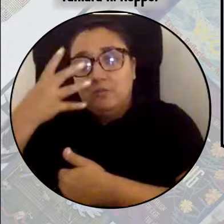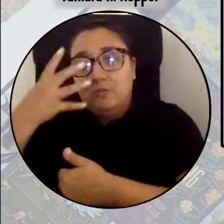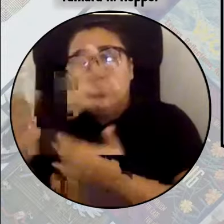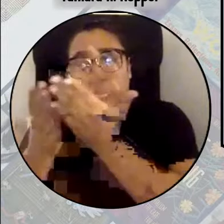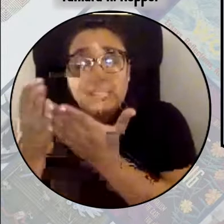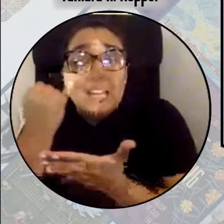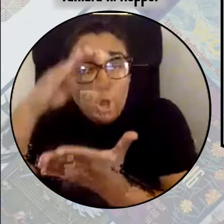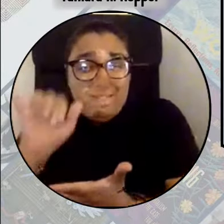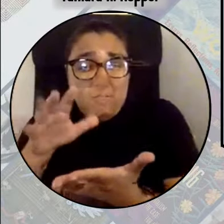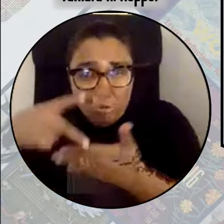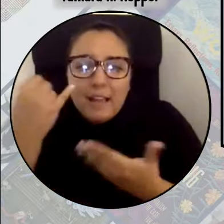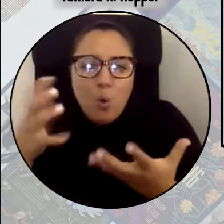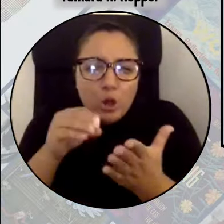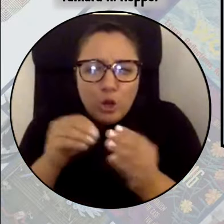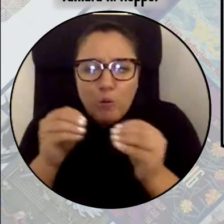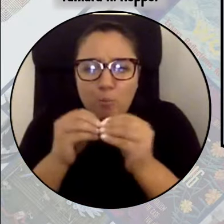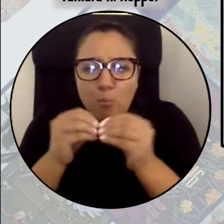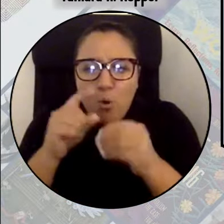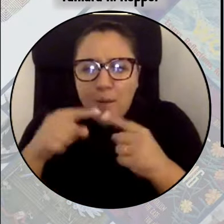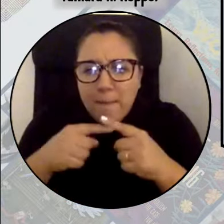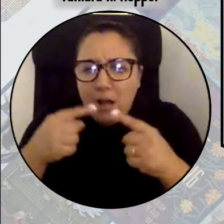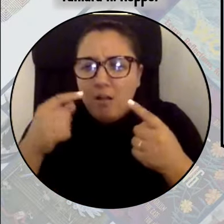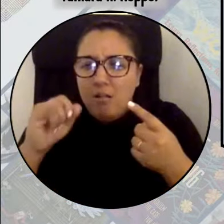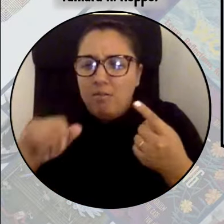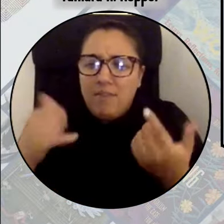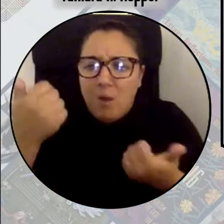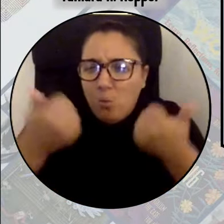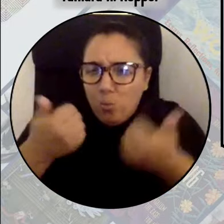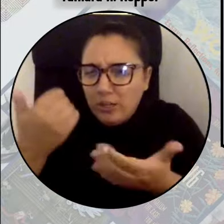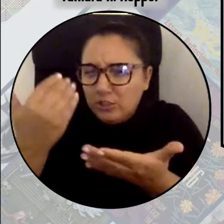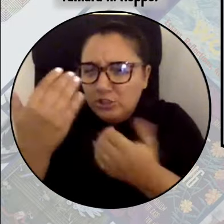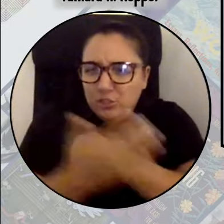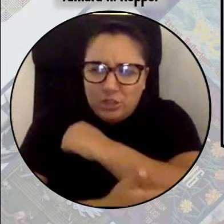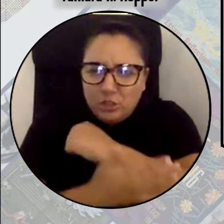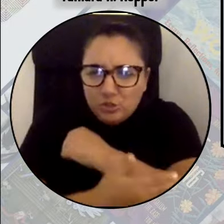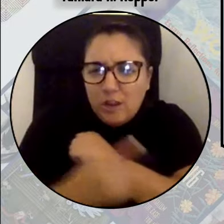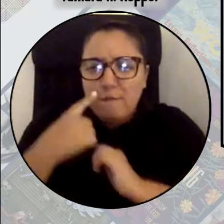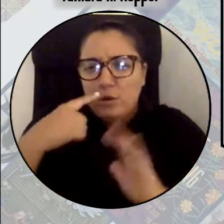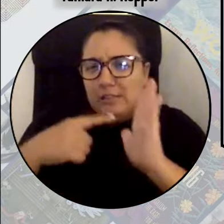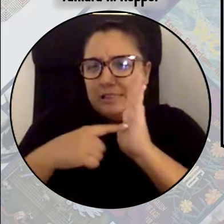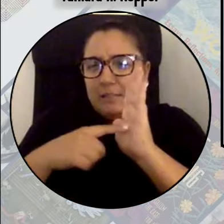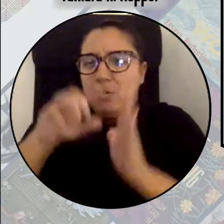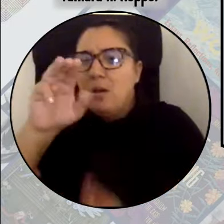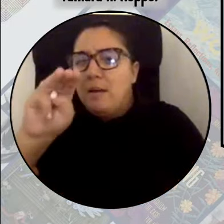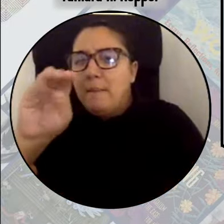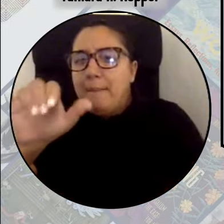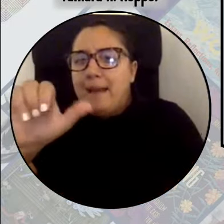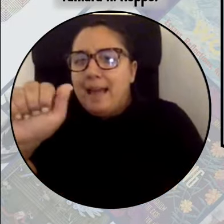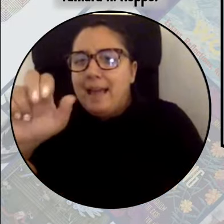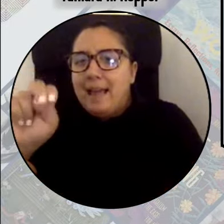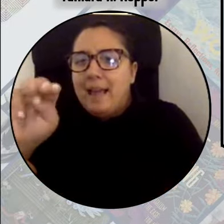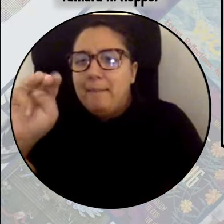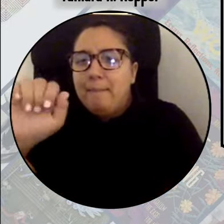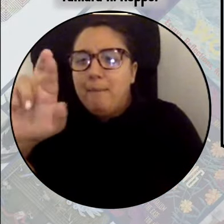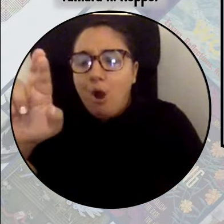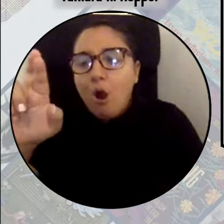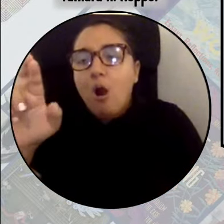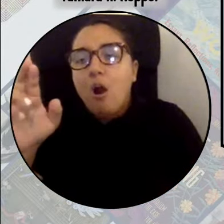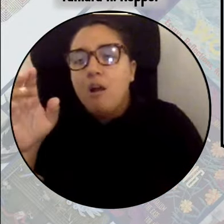some additional countries like Myanmar and so forth. This is where you'd find out some of that data, okay?